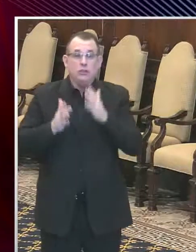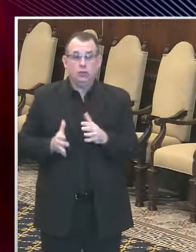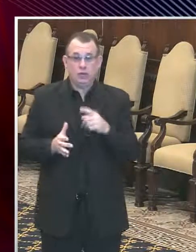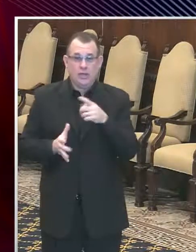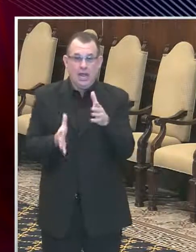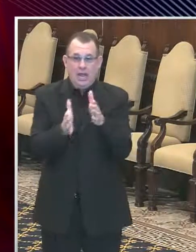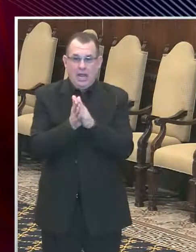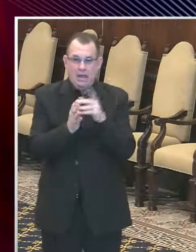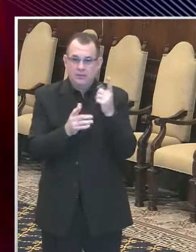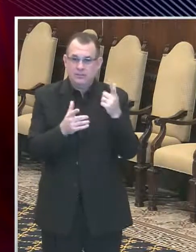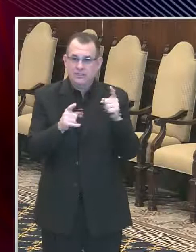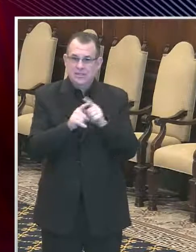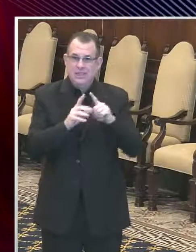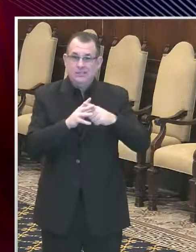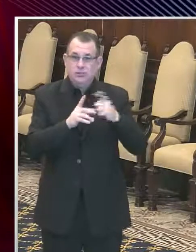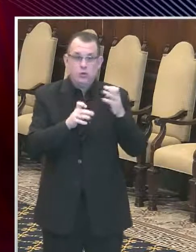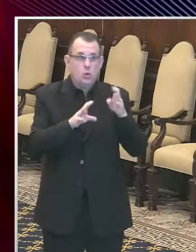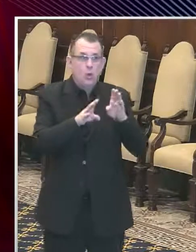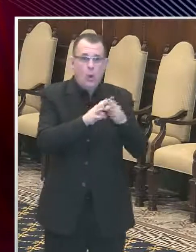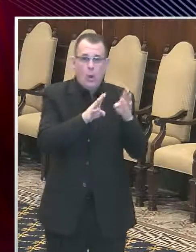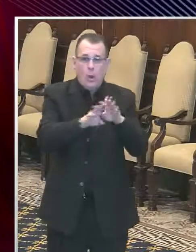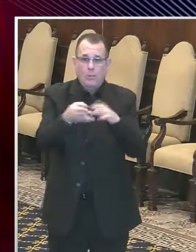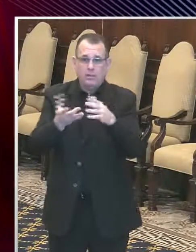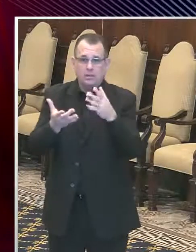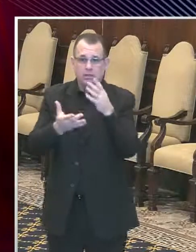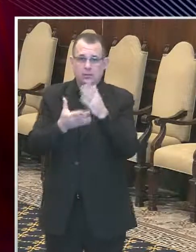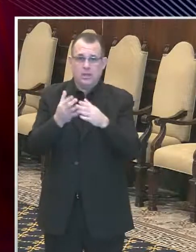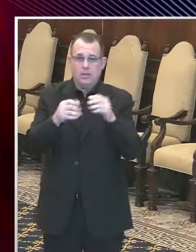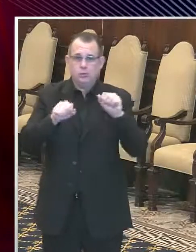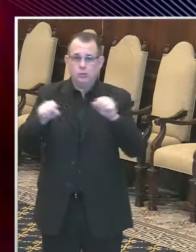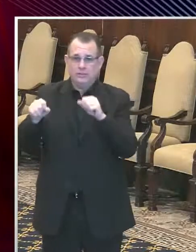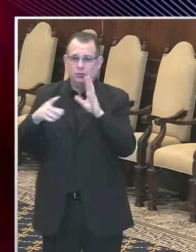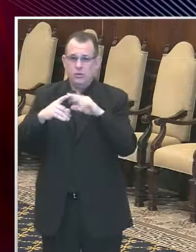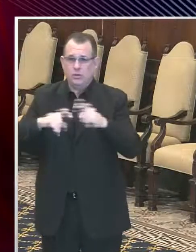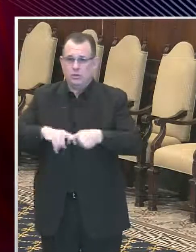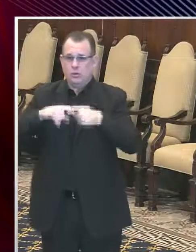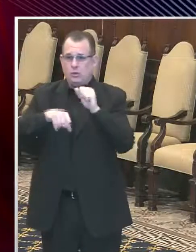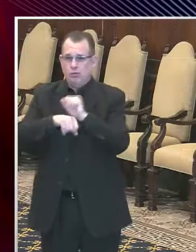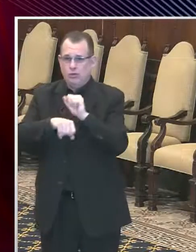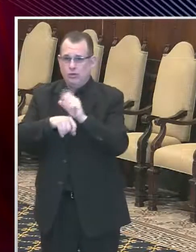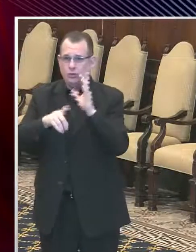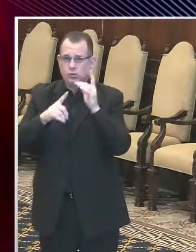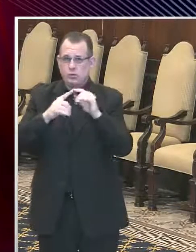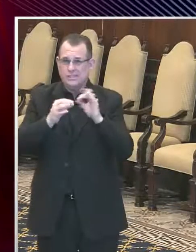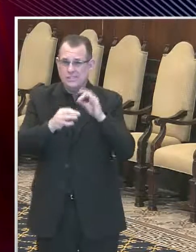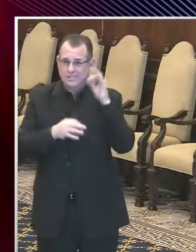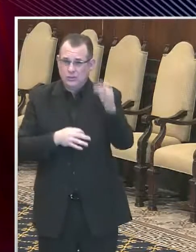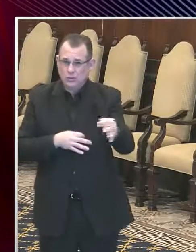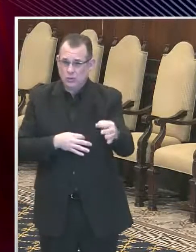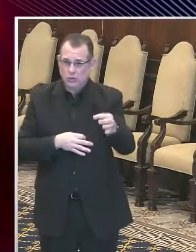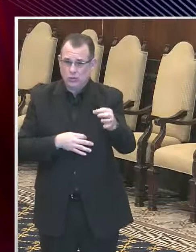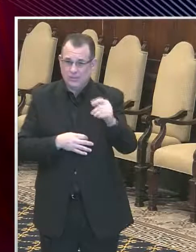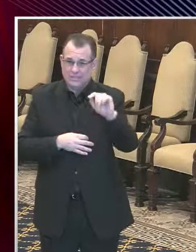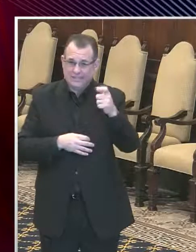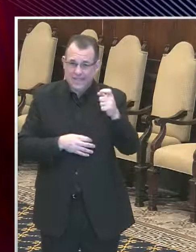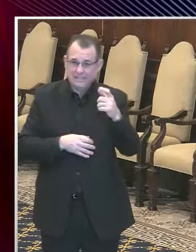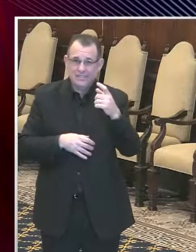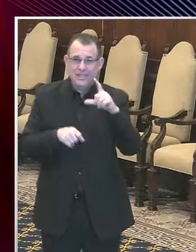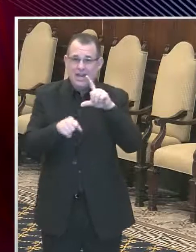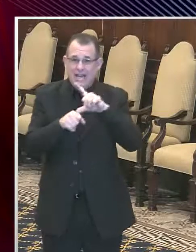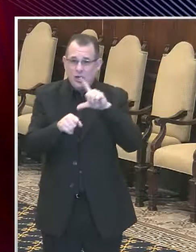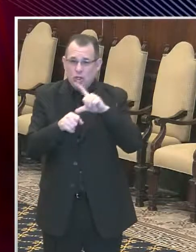they start to reopen, if there's a potential to suspend or defer taxes like liquor by the drink tax or the soda